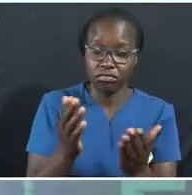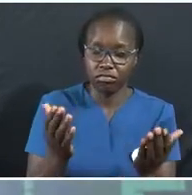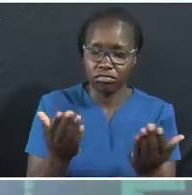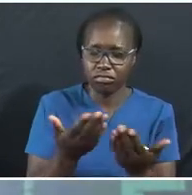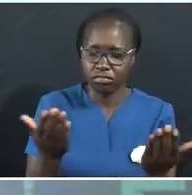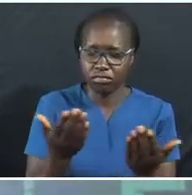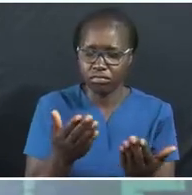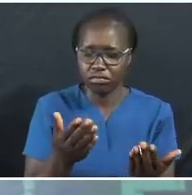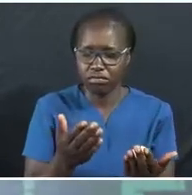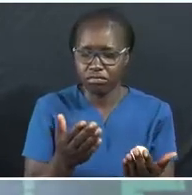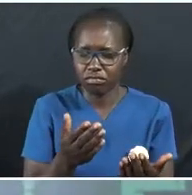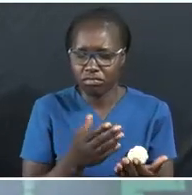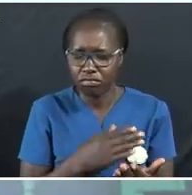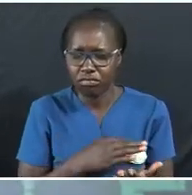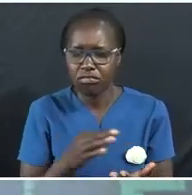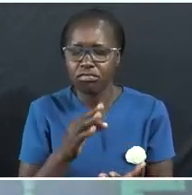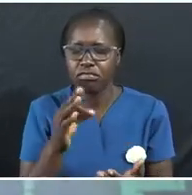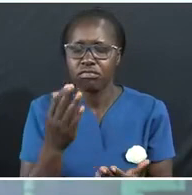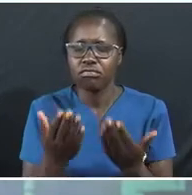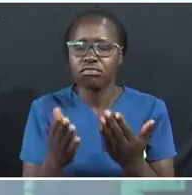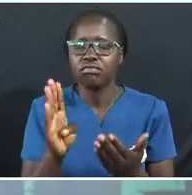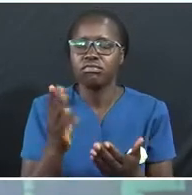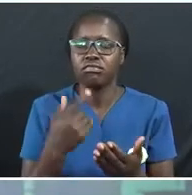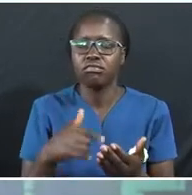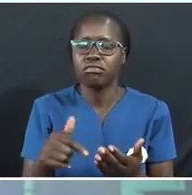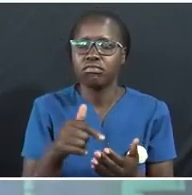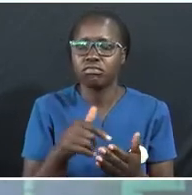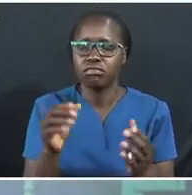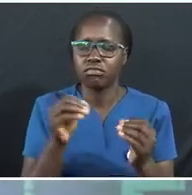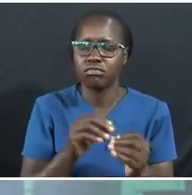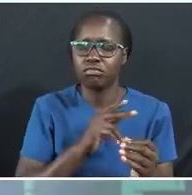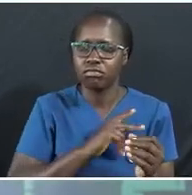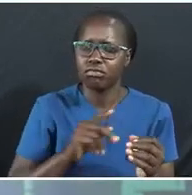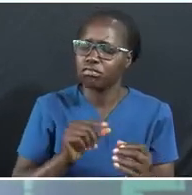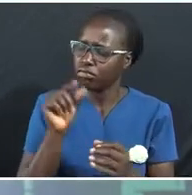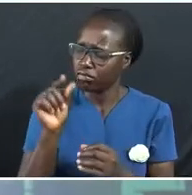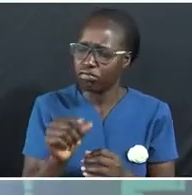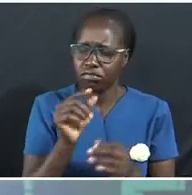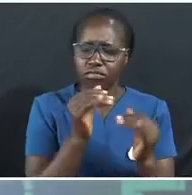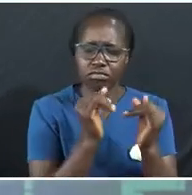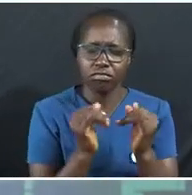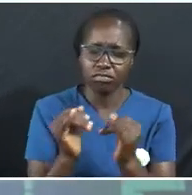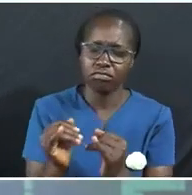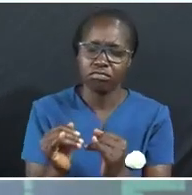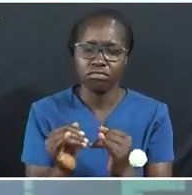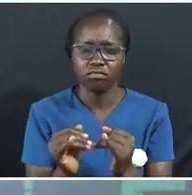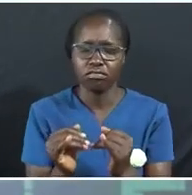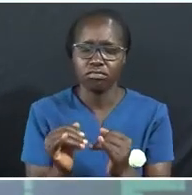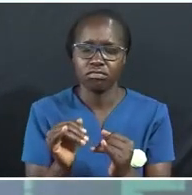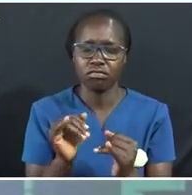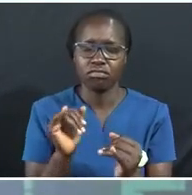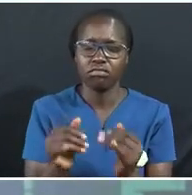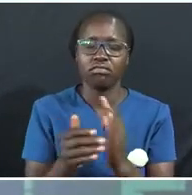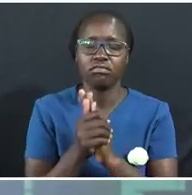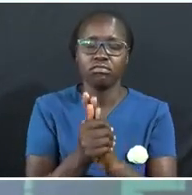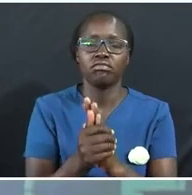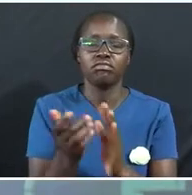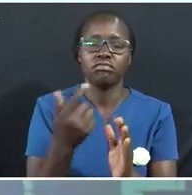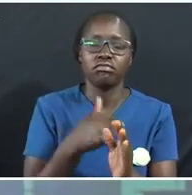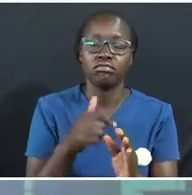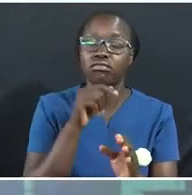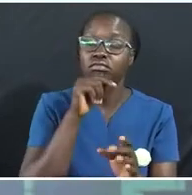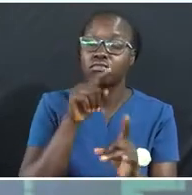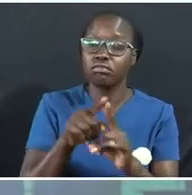soul? May you bring that soul into contact with each individual. Prayer free, may you guide until the brother and